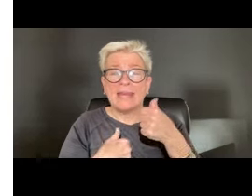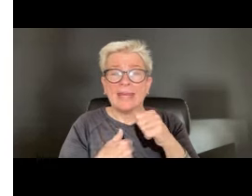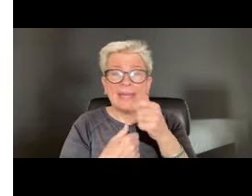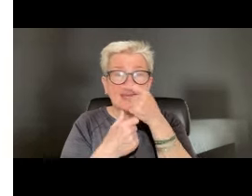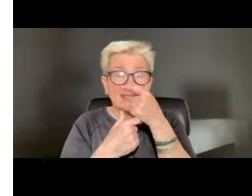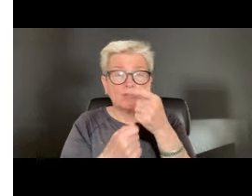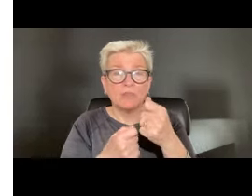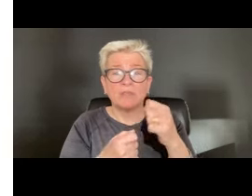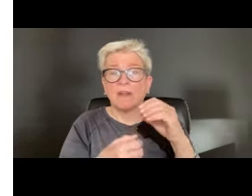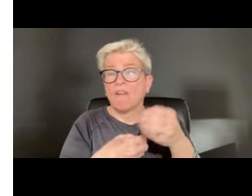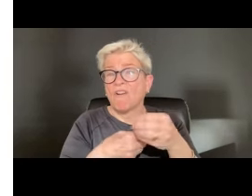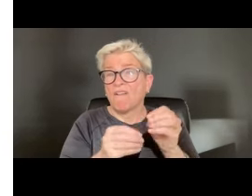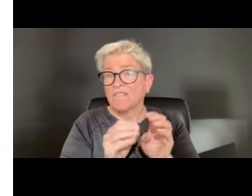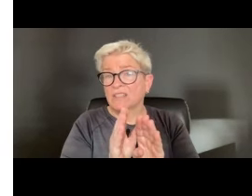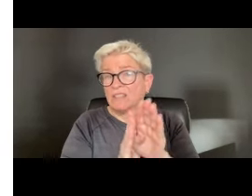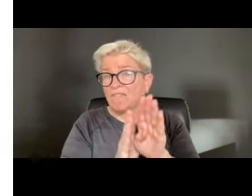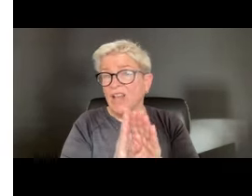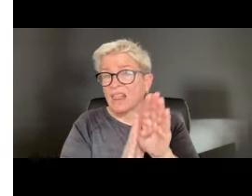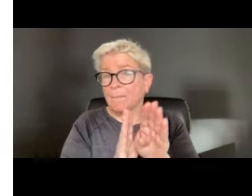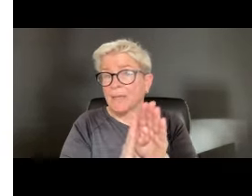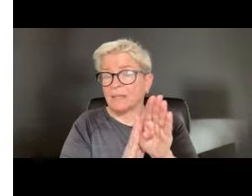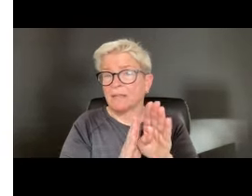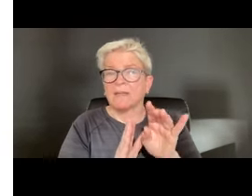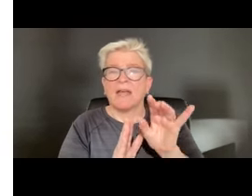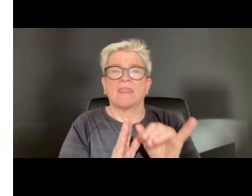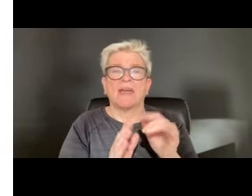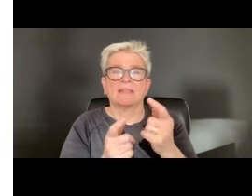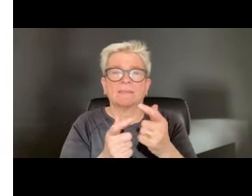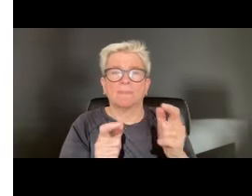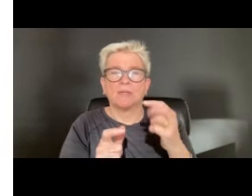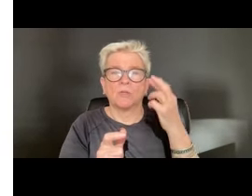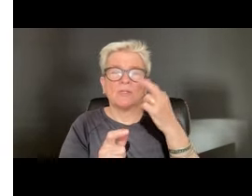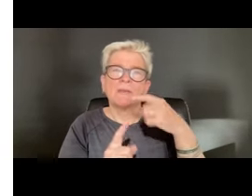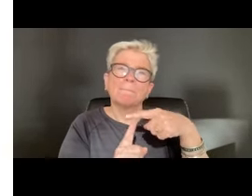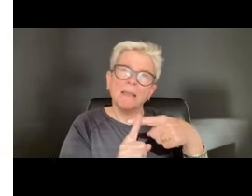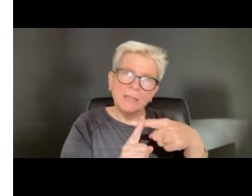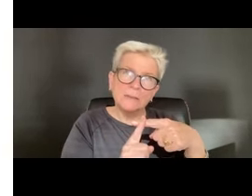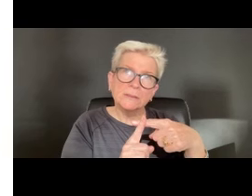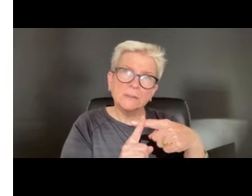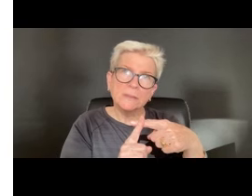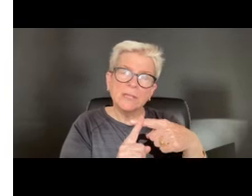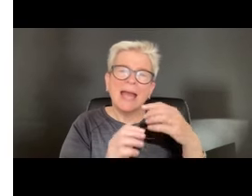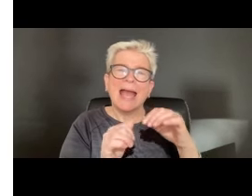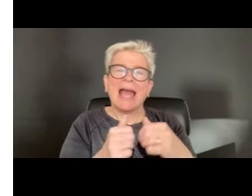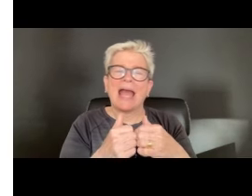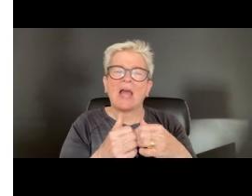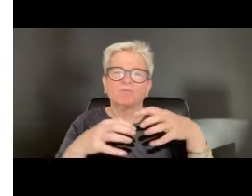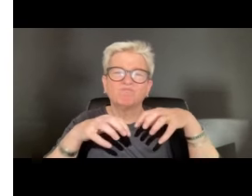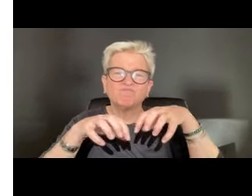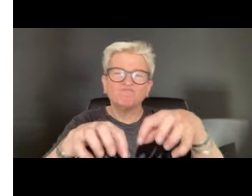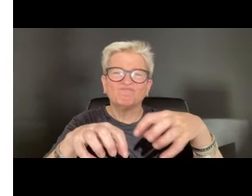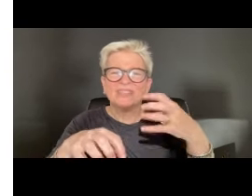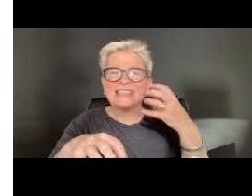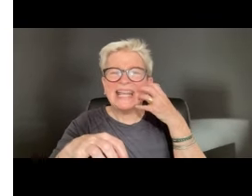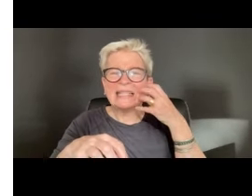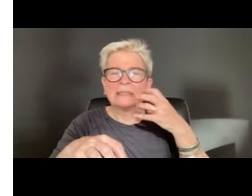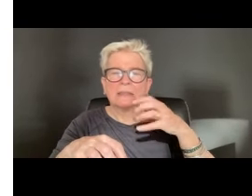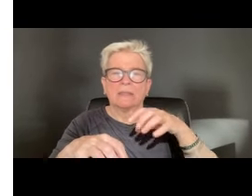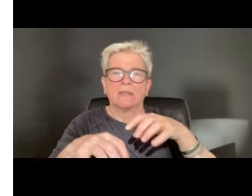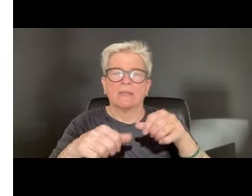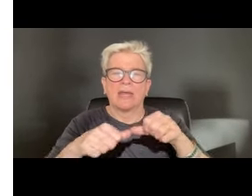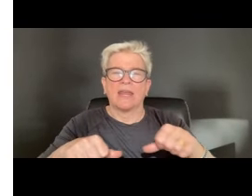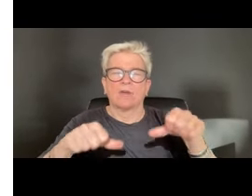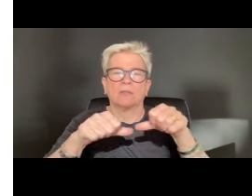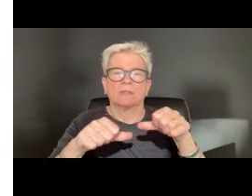office development, and that is the major reason, as well as just based on the density of those areas, that they're not